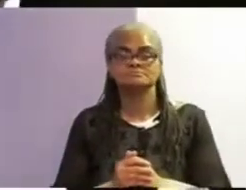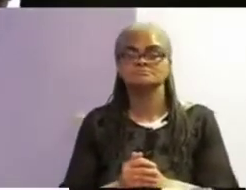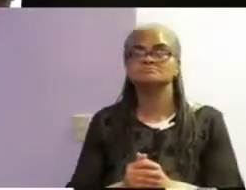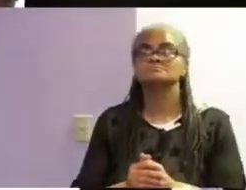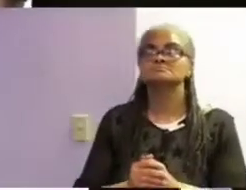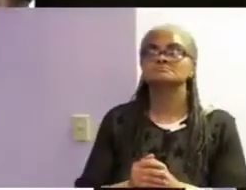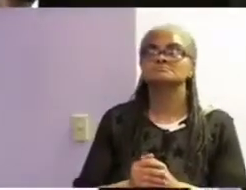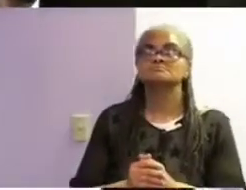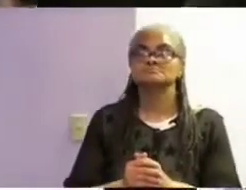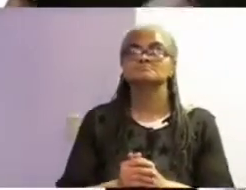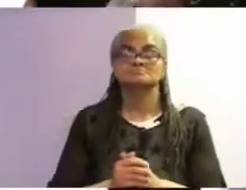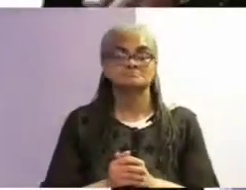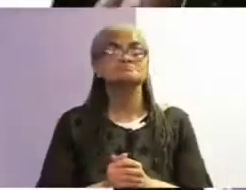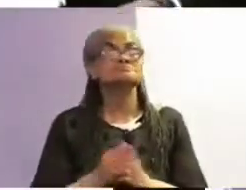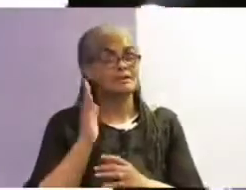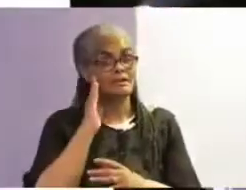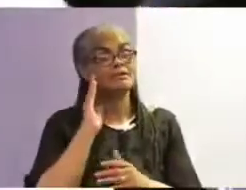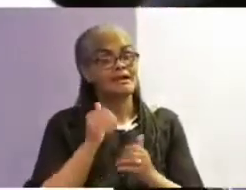I'll never leave.